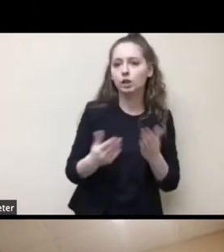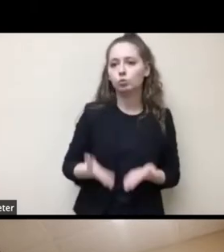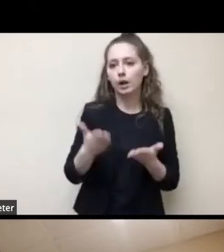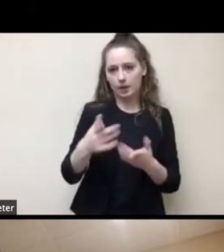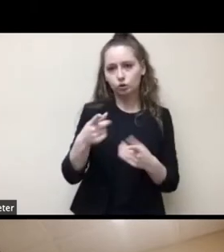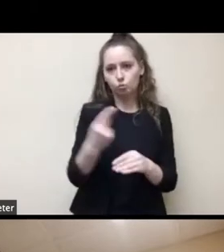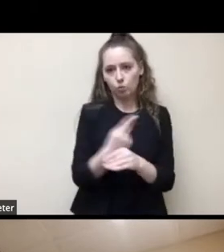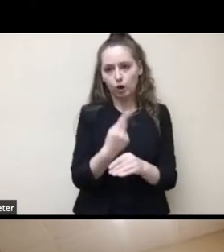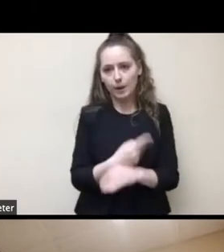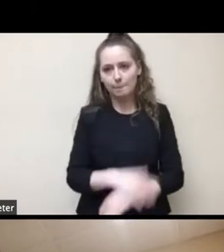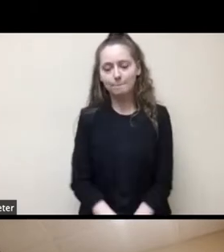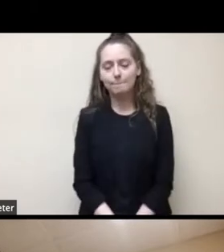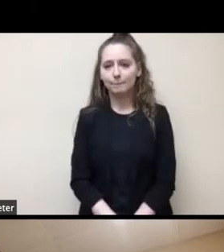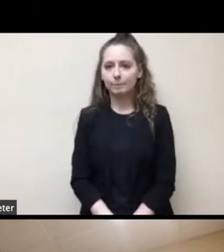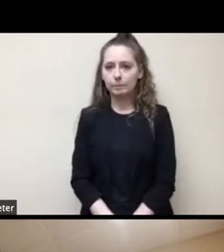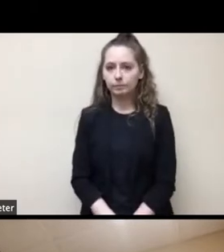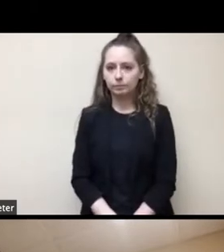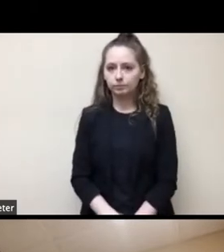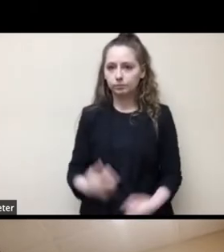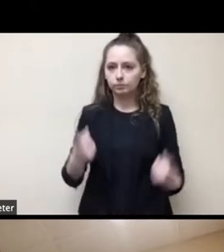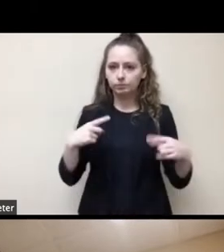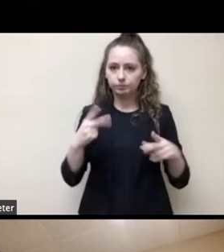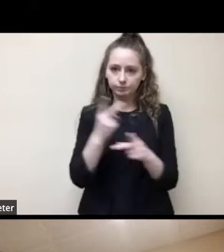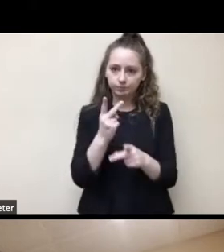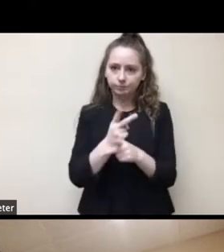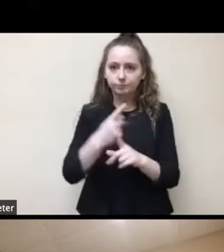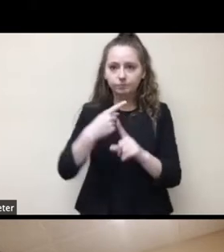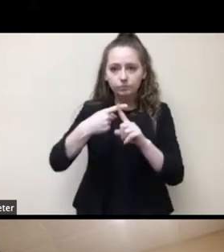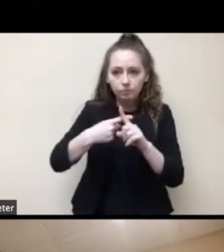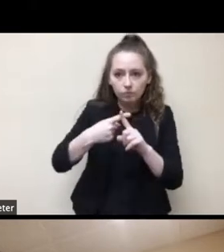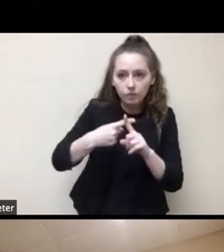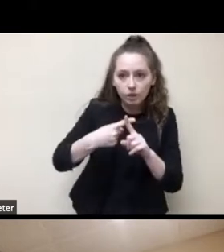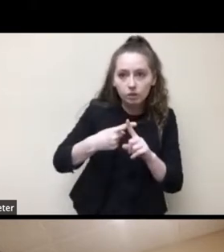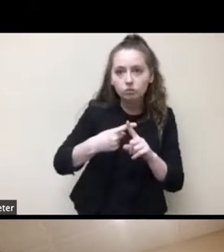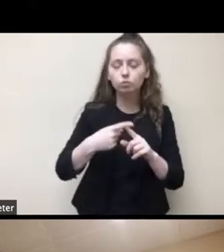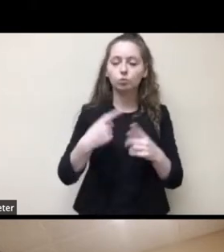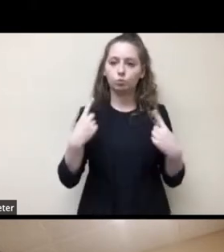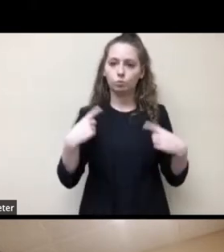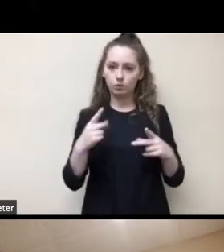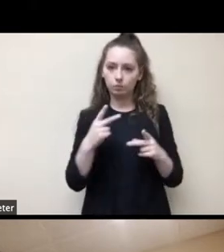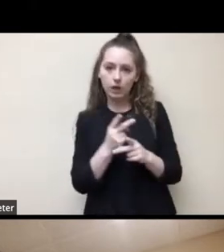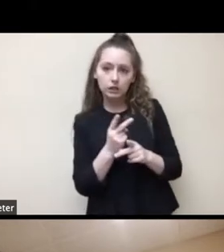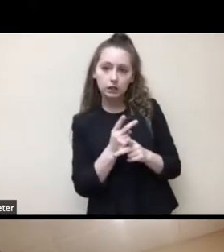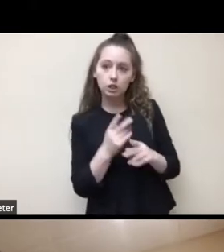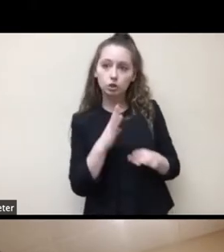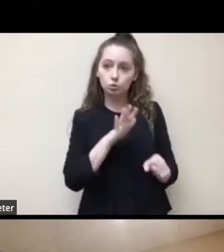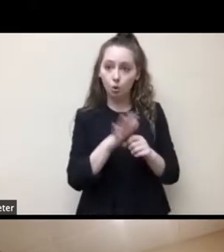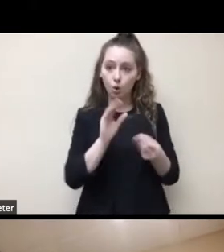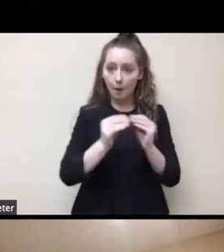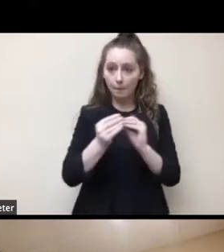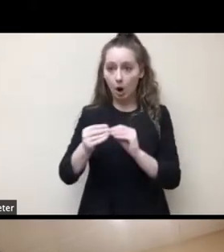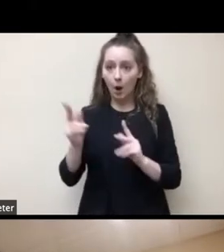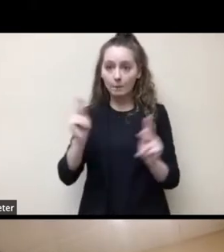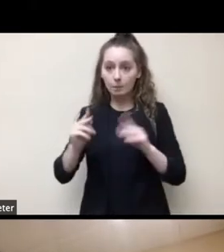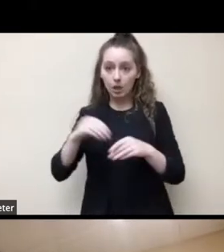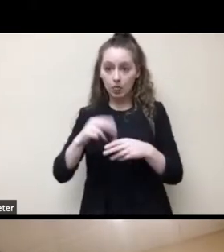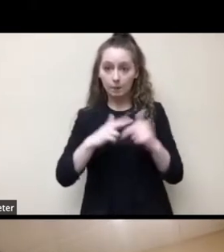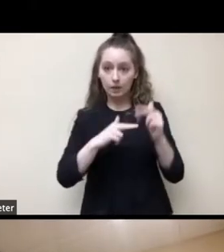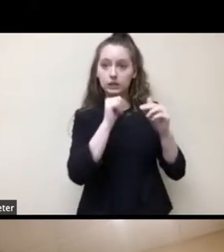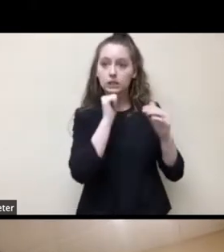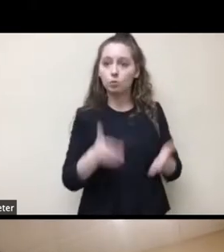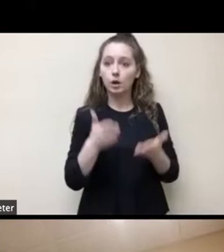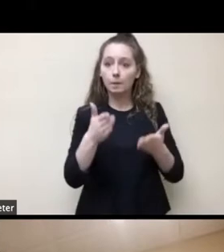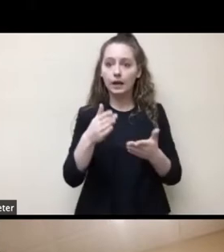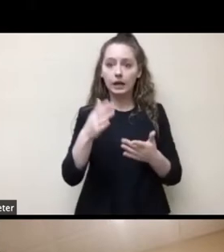them. We are monitoring temperatures. We are monitoring the total number of people in the building. It's not recommended if you're